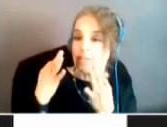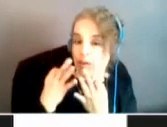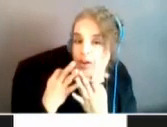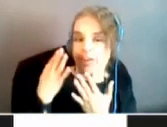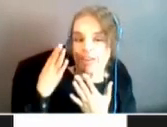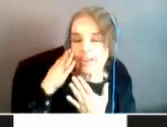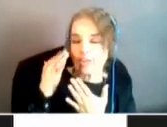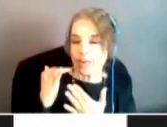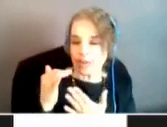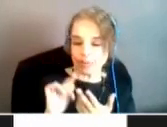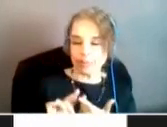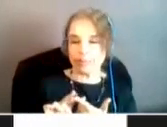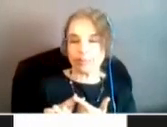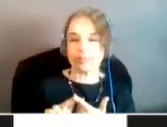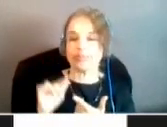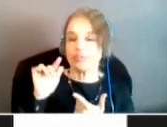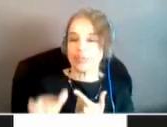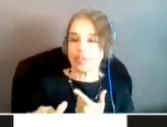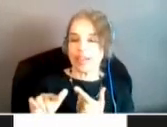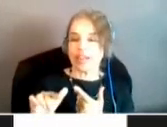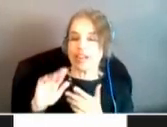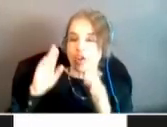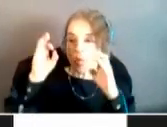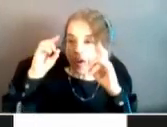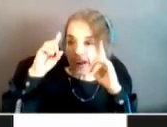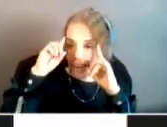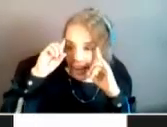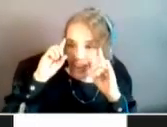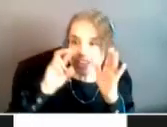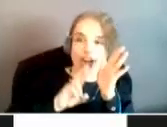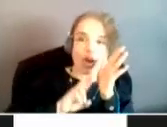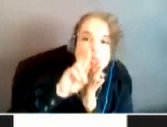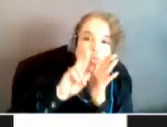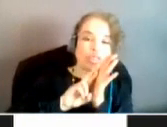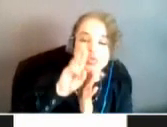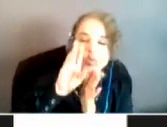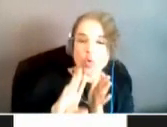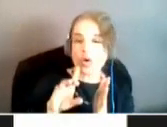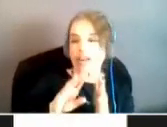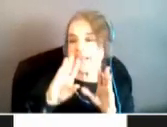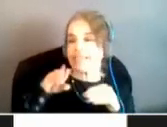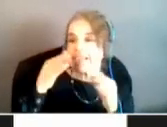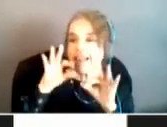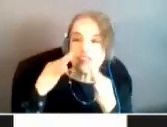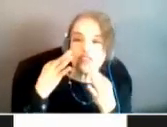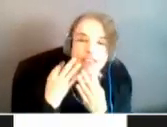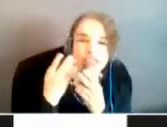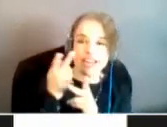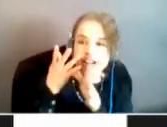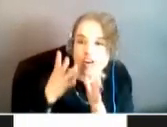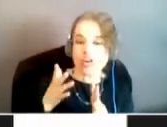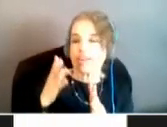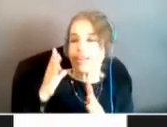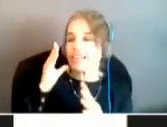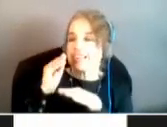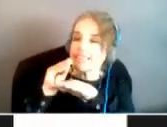for an older adult. So this is accomplished through education and resources given to family caregivers.